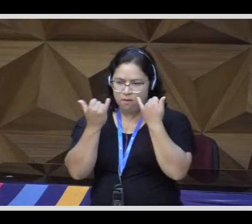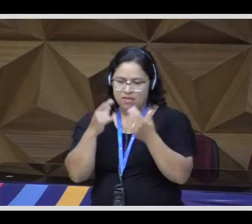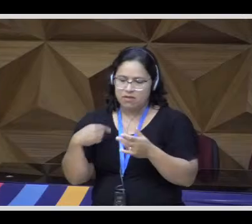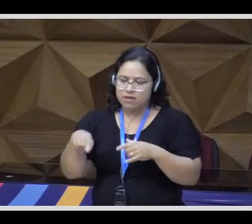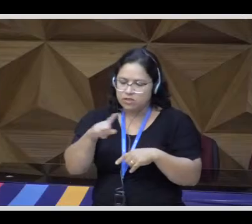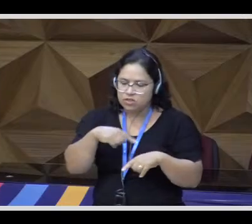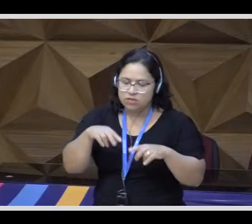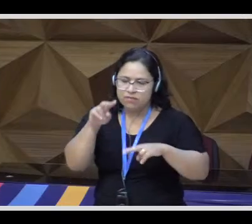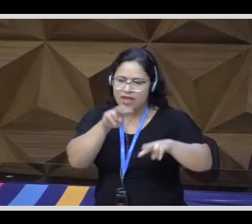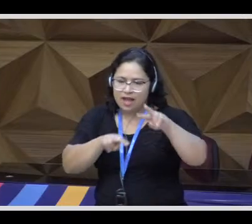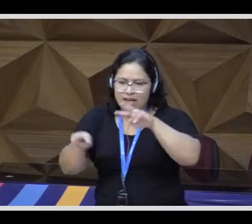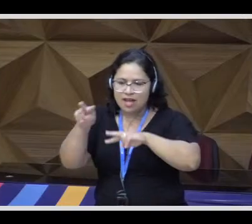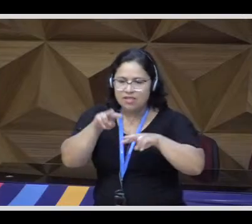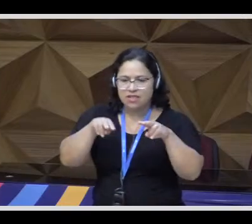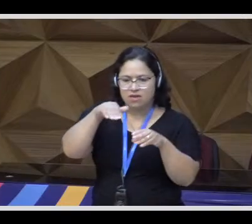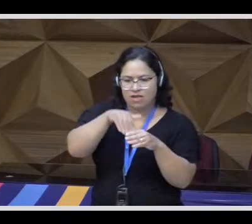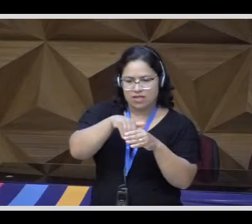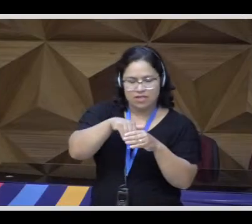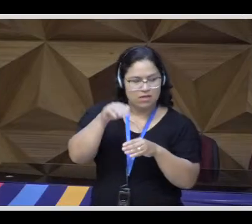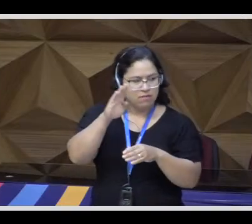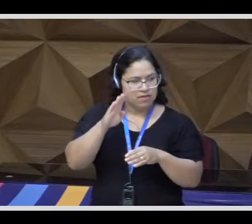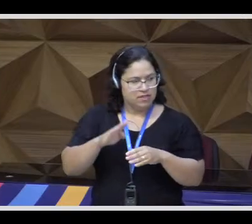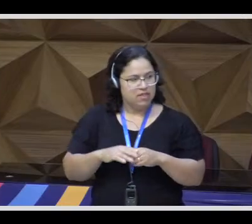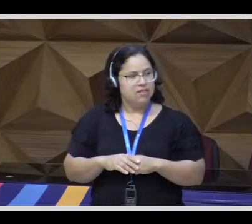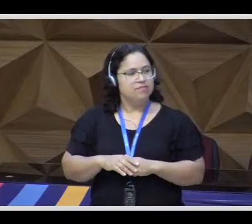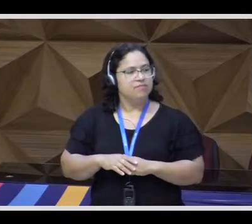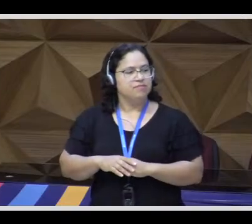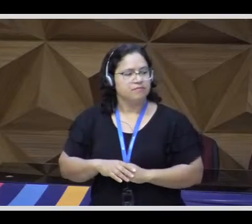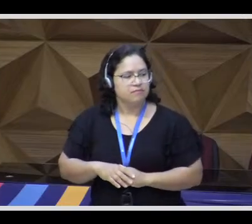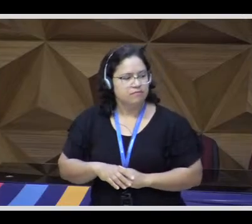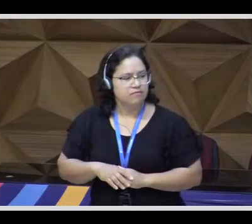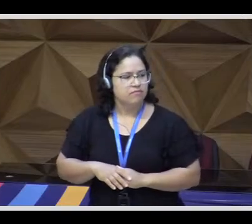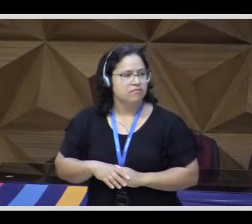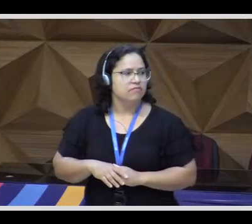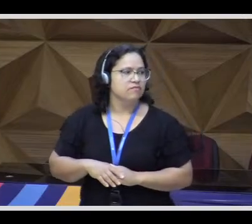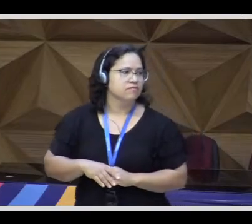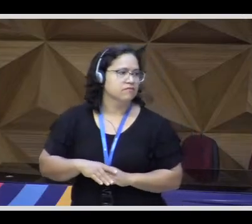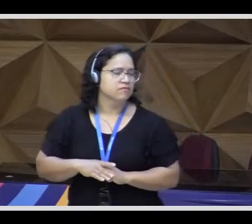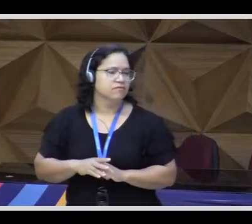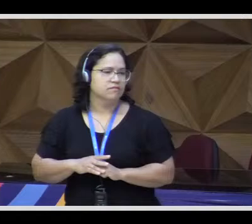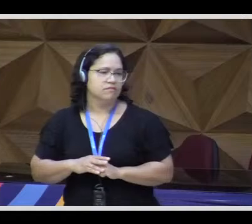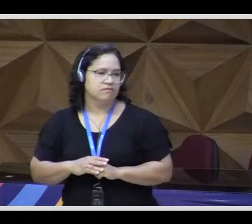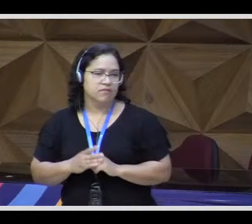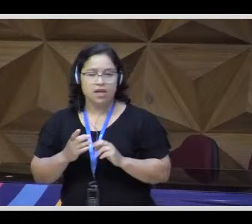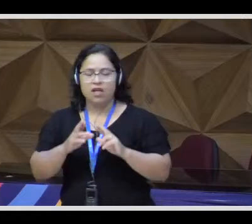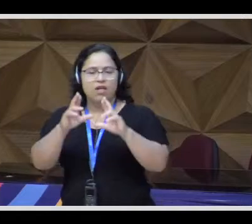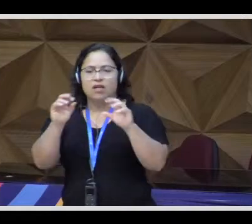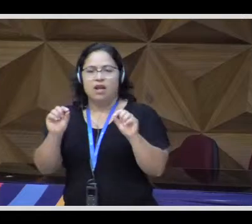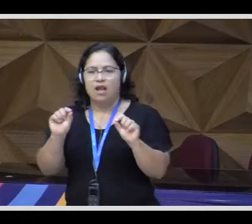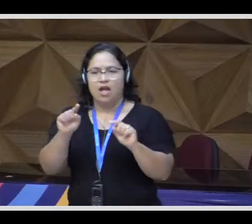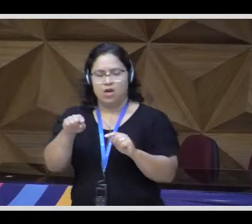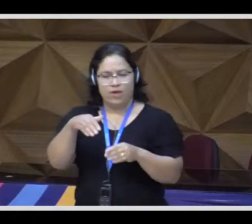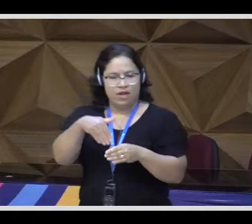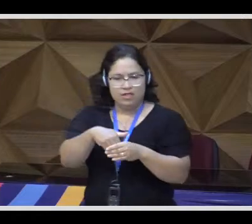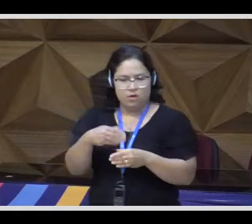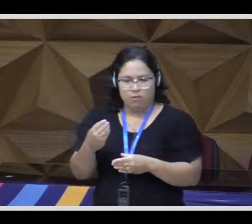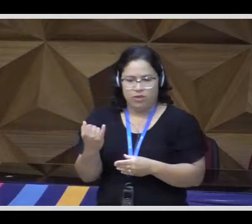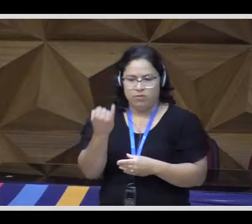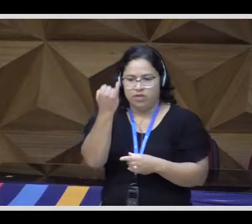of 2021. That election, of course, was important because it was the second